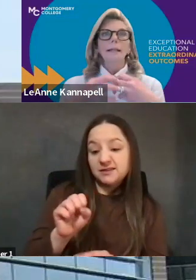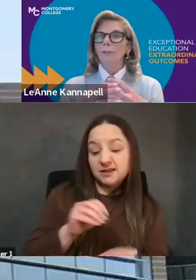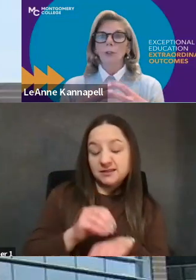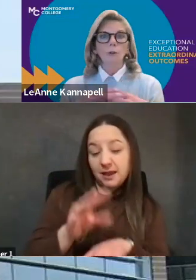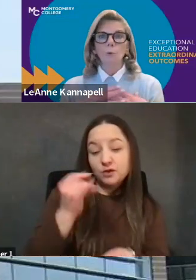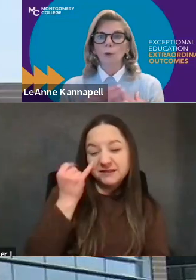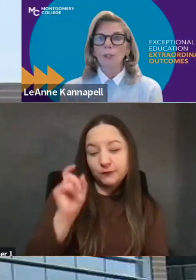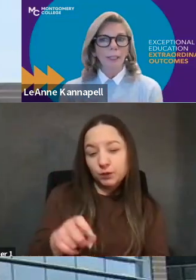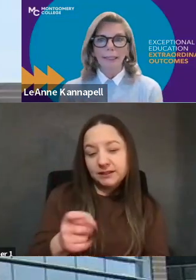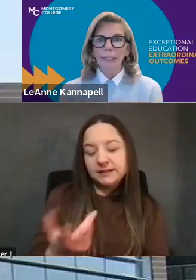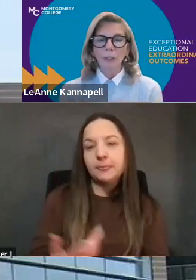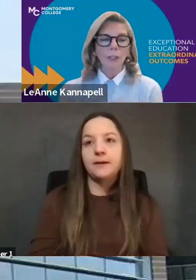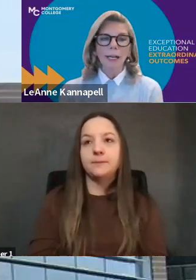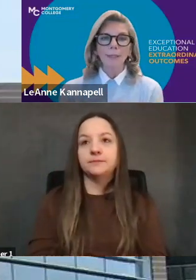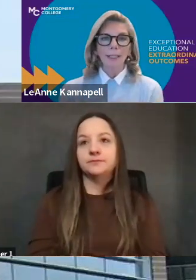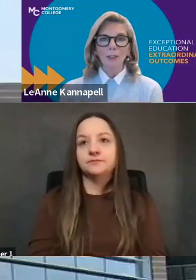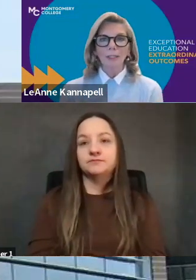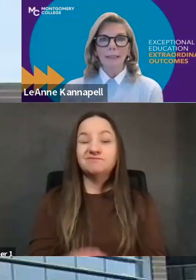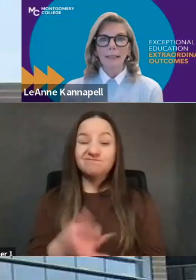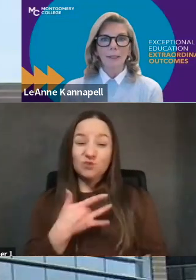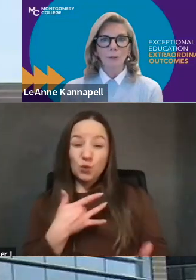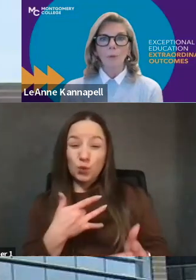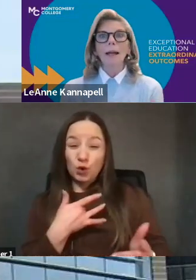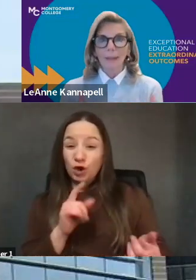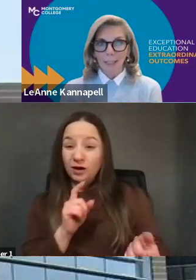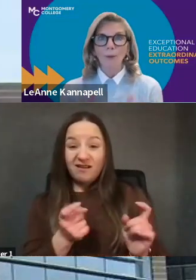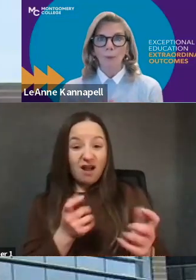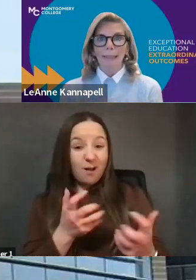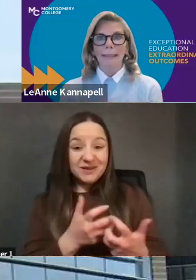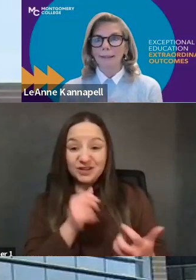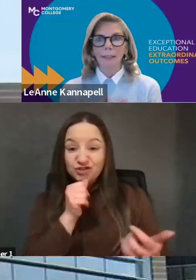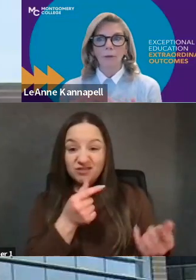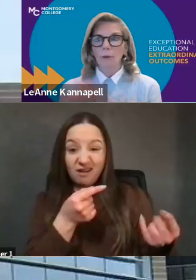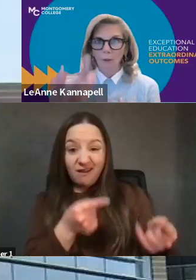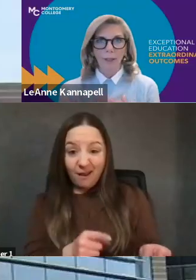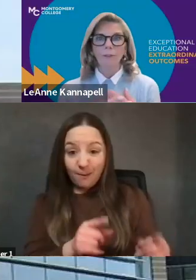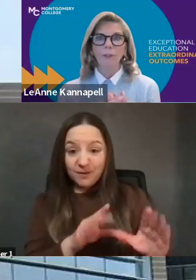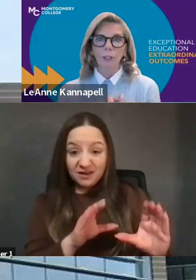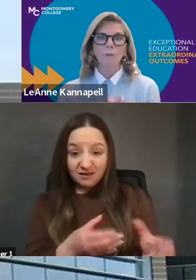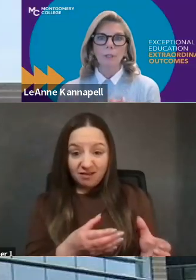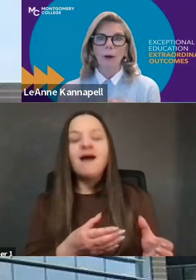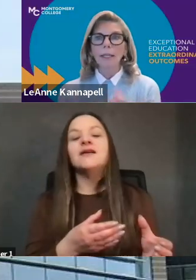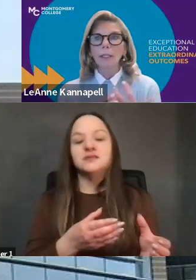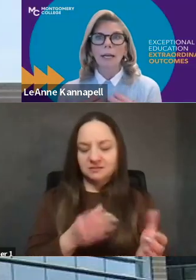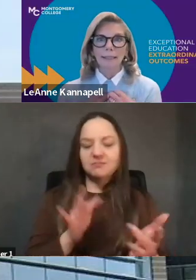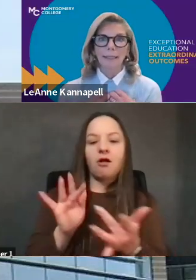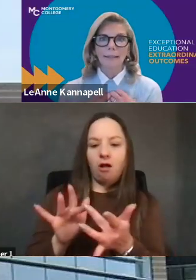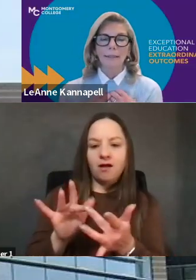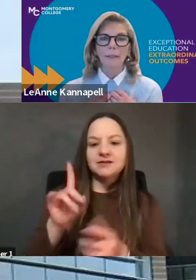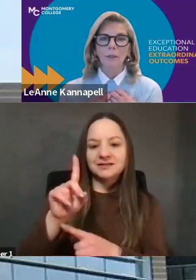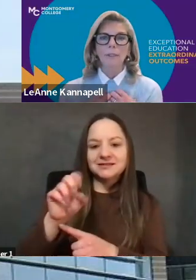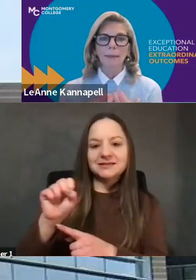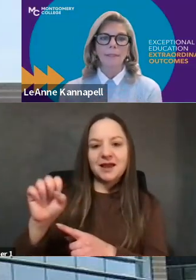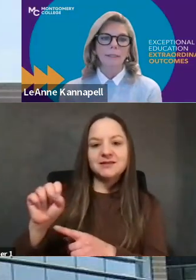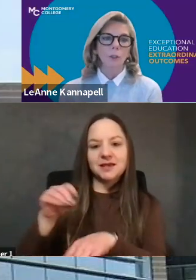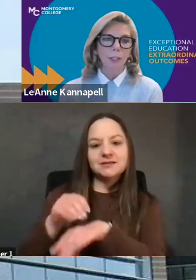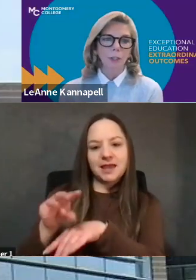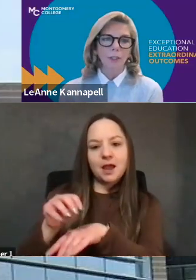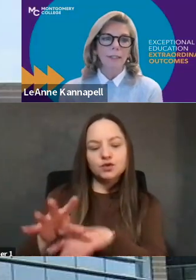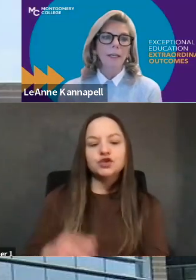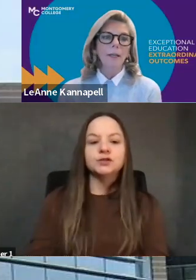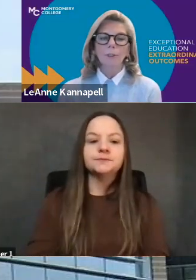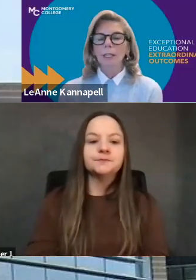So if you're worried you're not getting your accommodations in a classroom, that's when we are there for you. So how do you contact us in those types